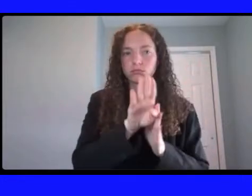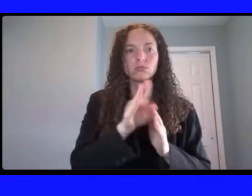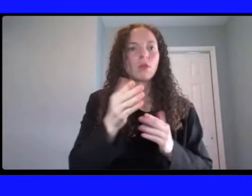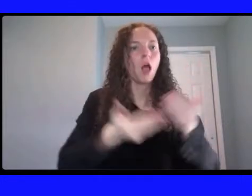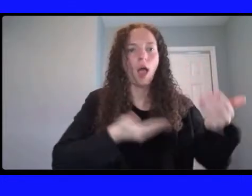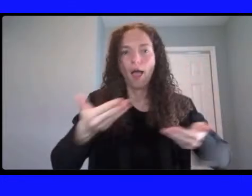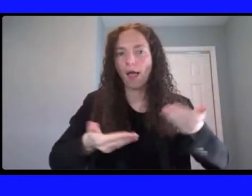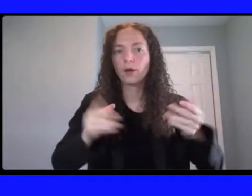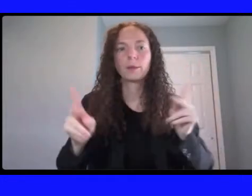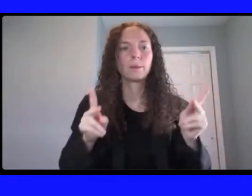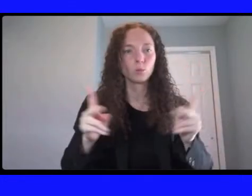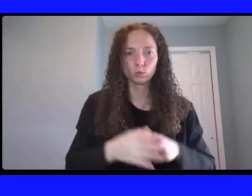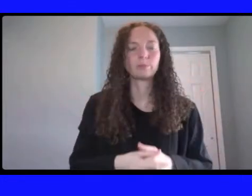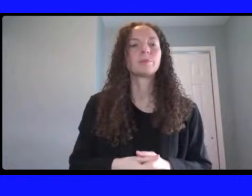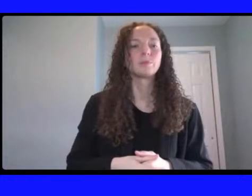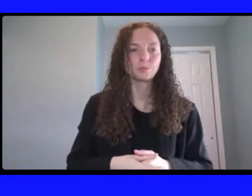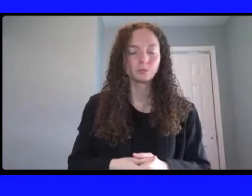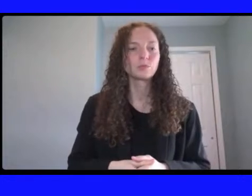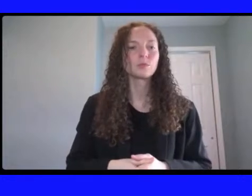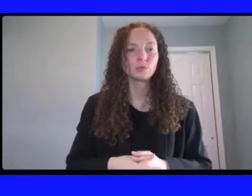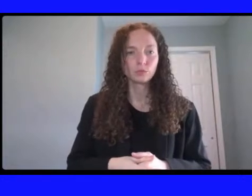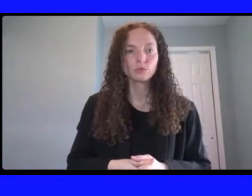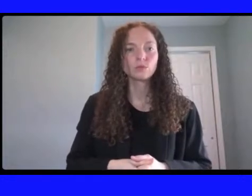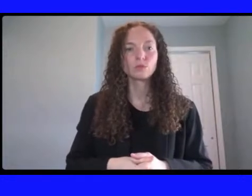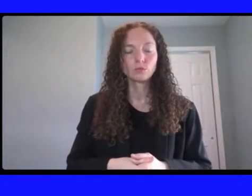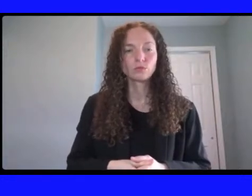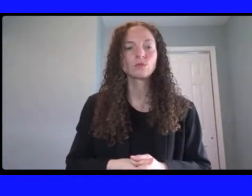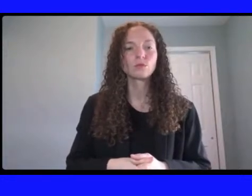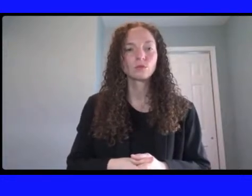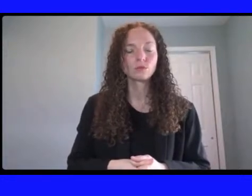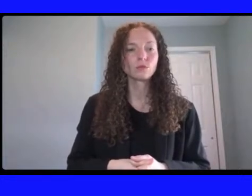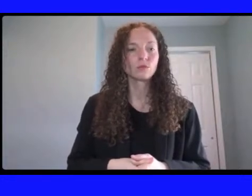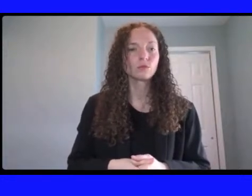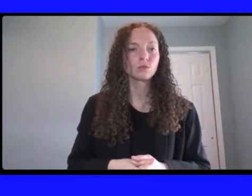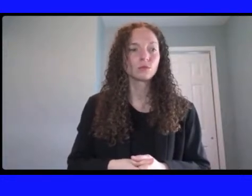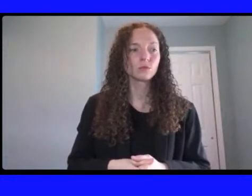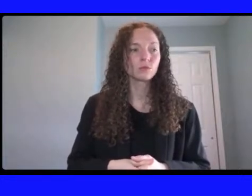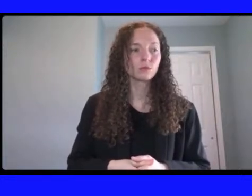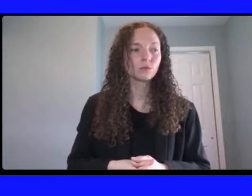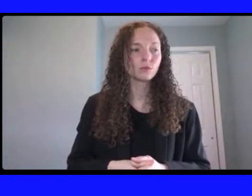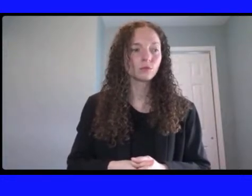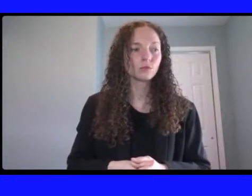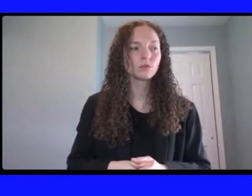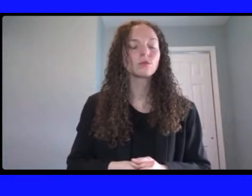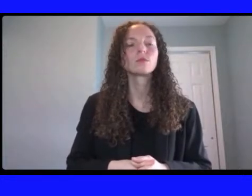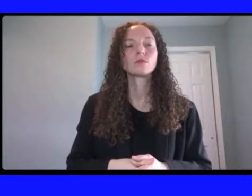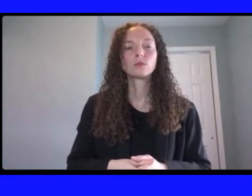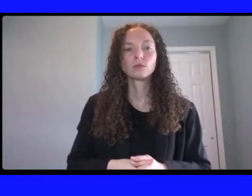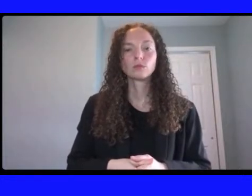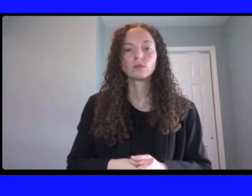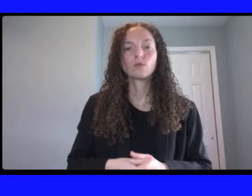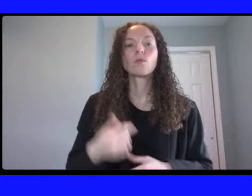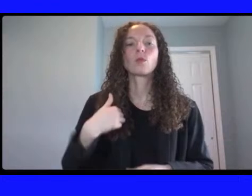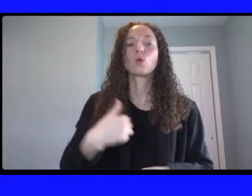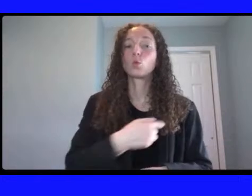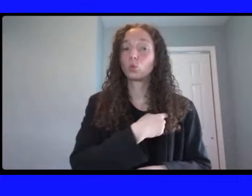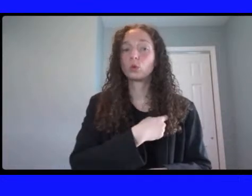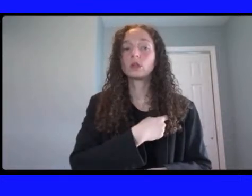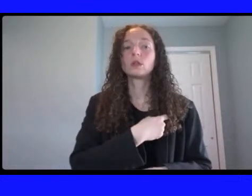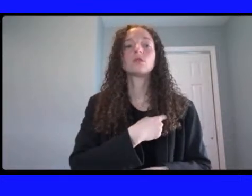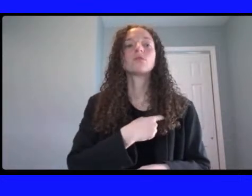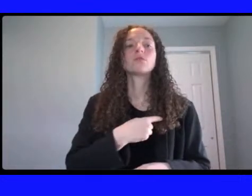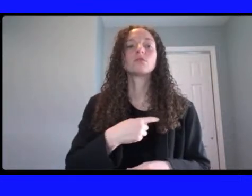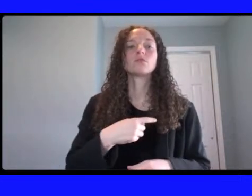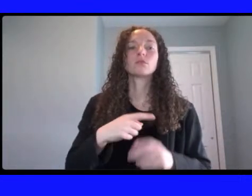program working, and then 2021, you'll see the numbers. So last year, we served over 2,000 unique